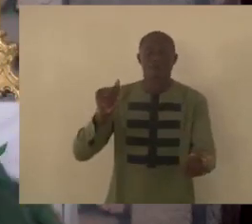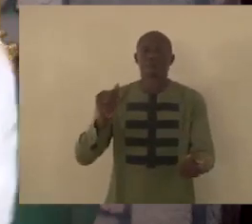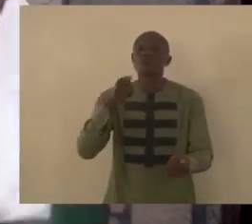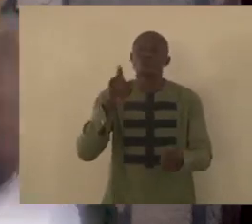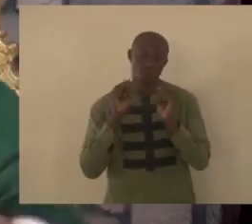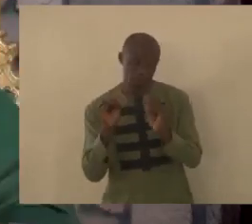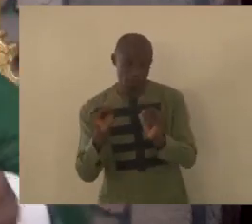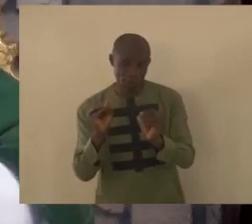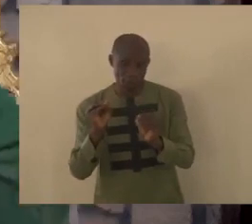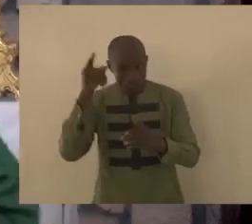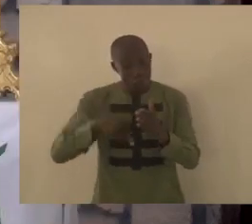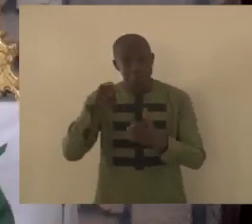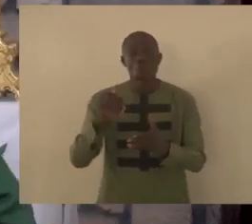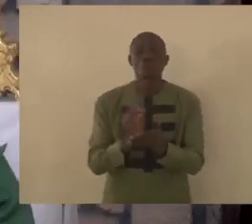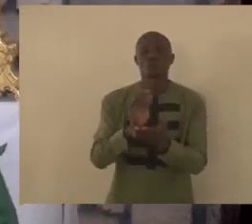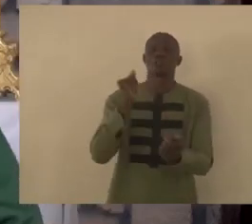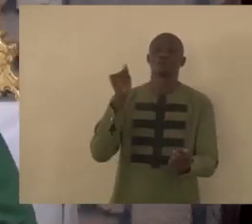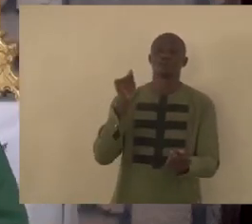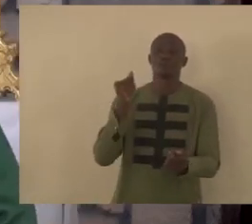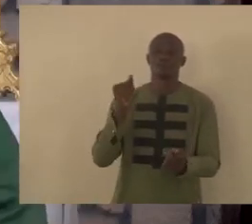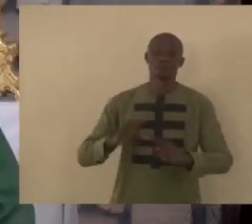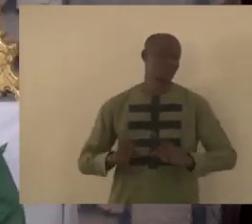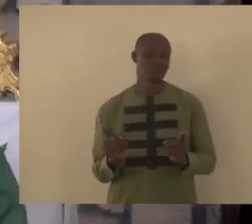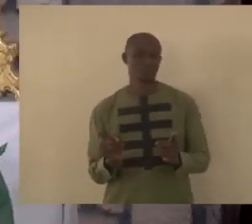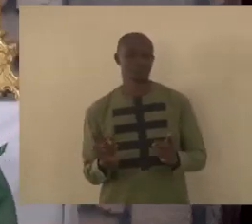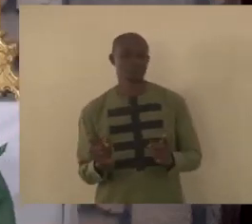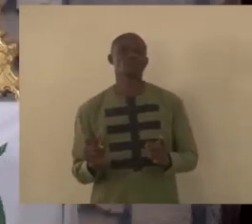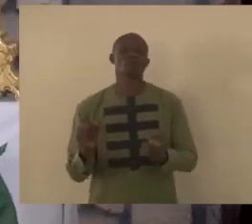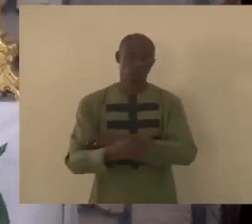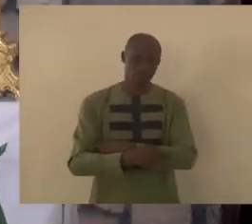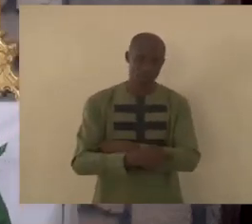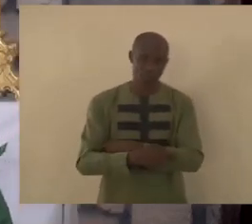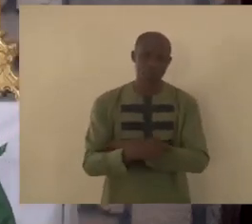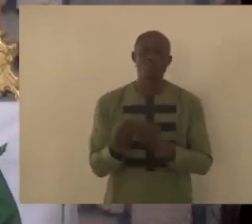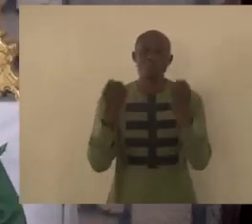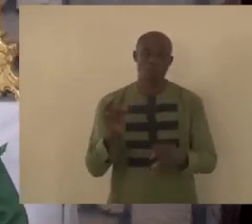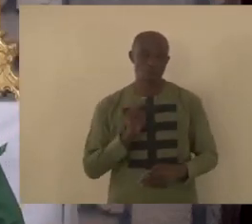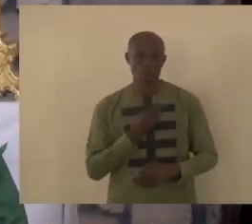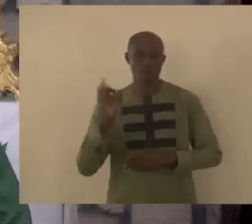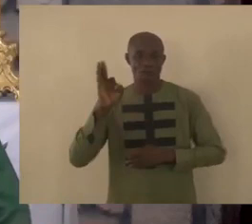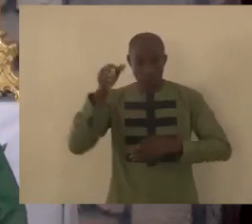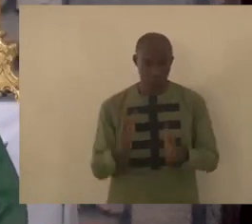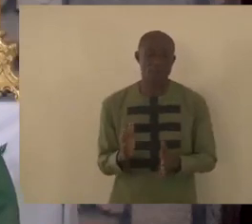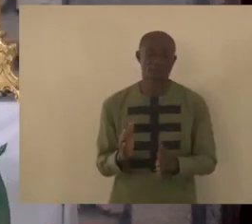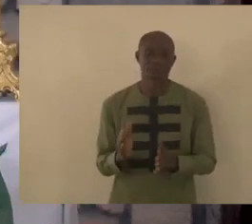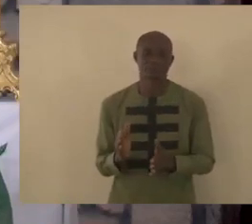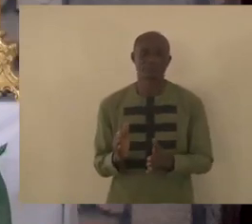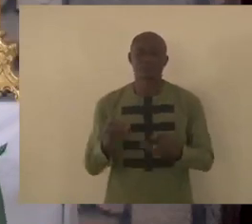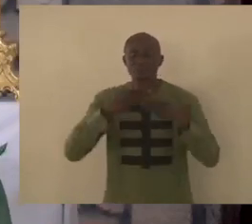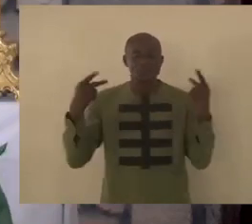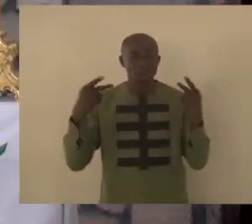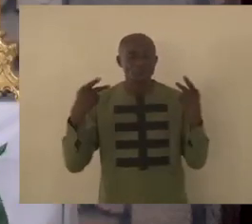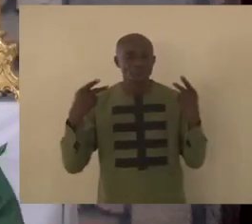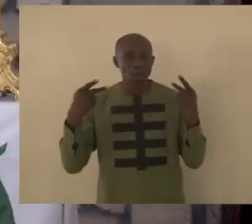you teach what you believe. It is unfortunate that today, a lot of us, preachers,